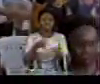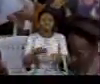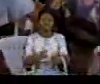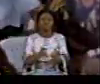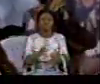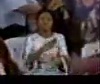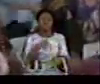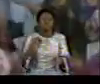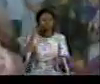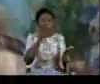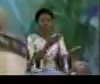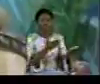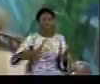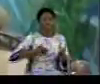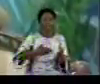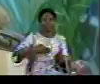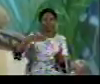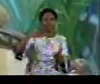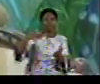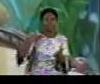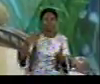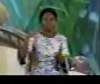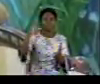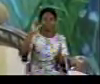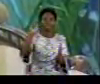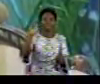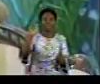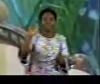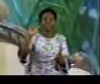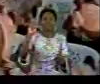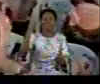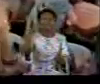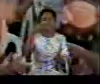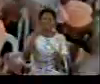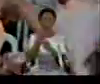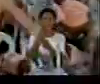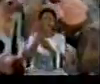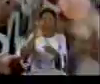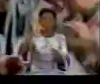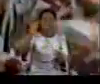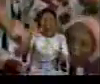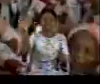and we will fly it and tell him garden wow